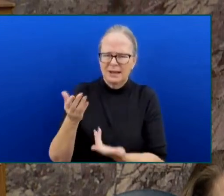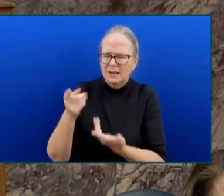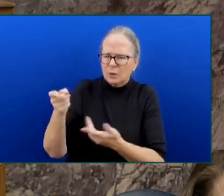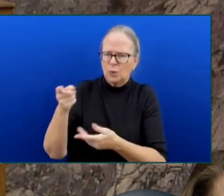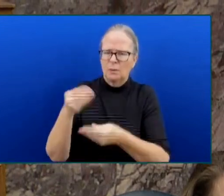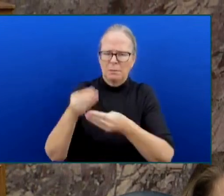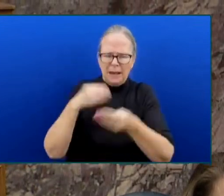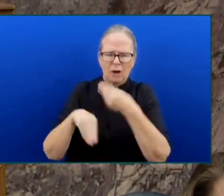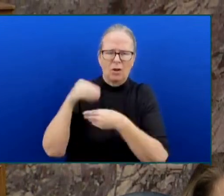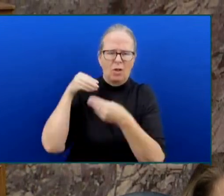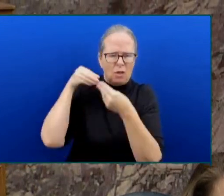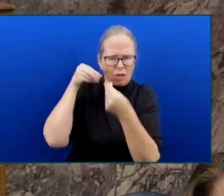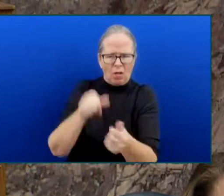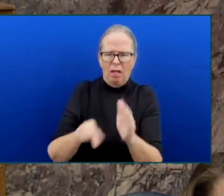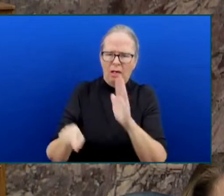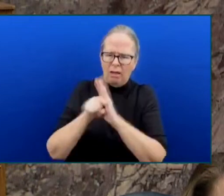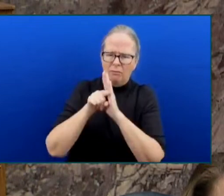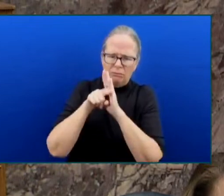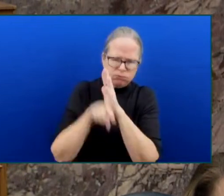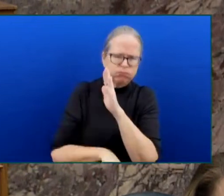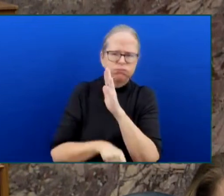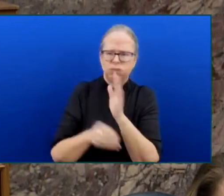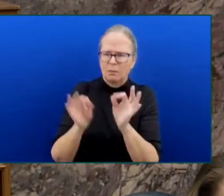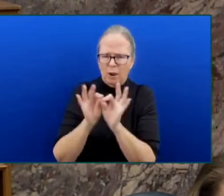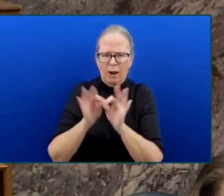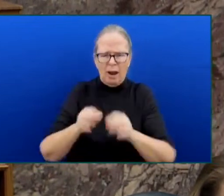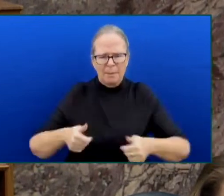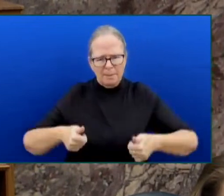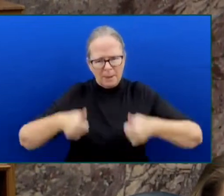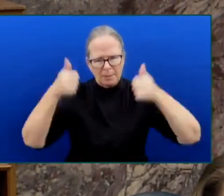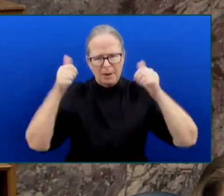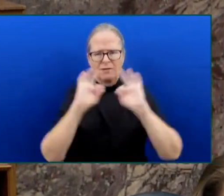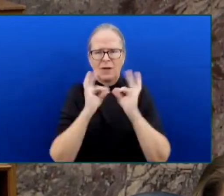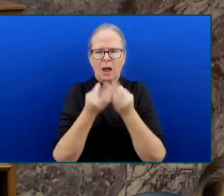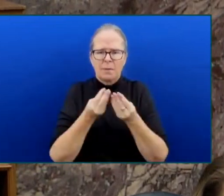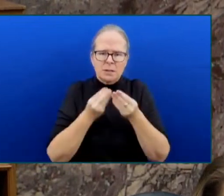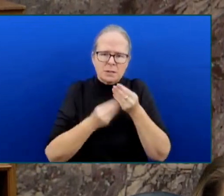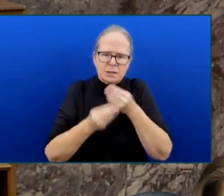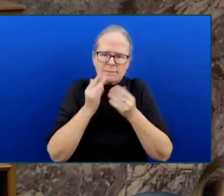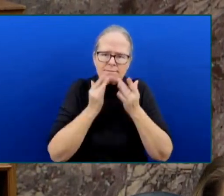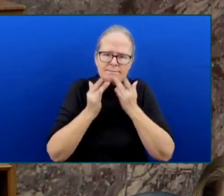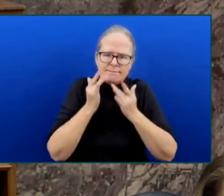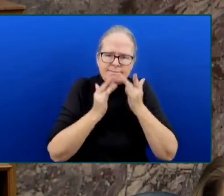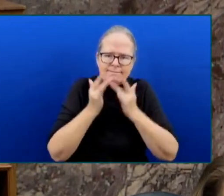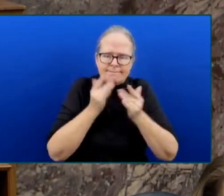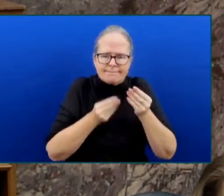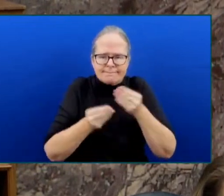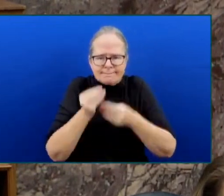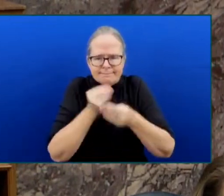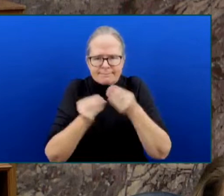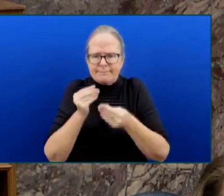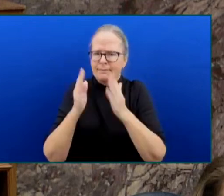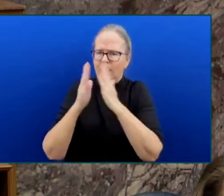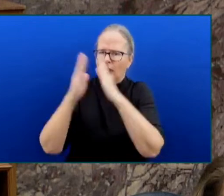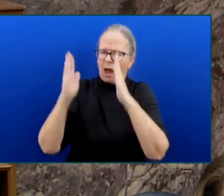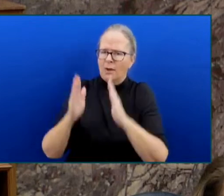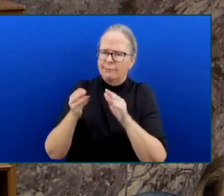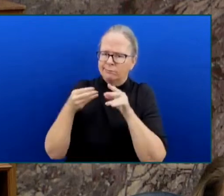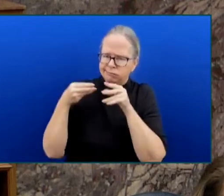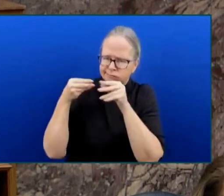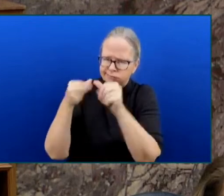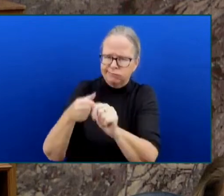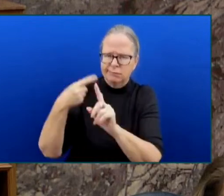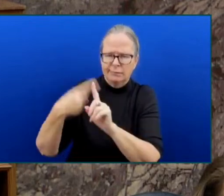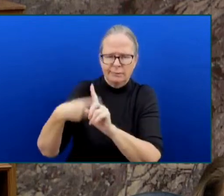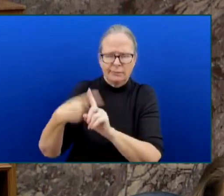ever. People are stretched thin, juggling record-high housing, food and fuel costs, and they deserve